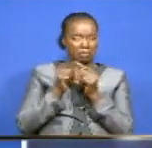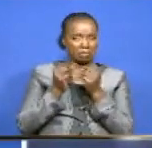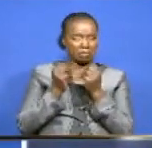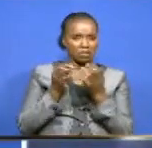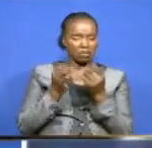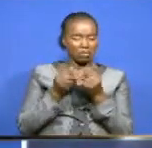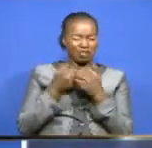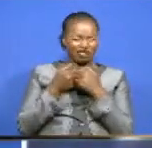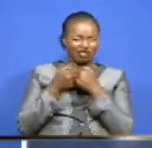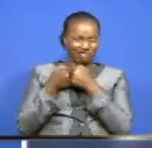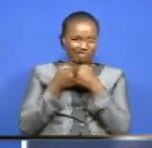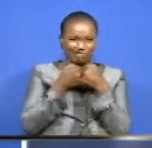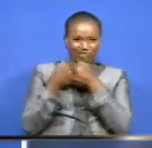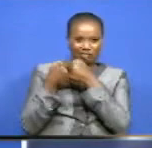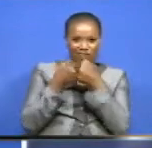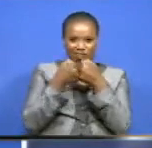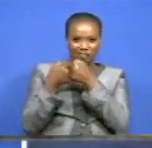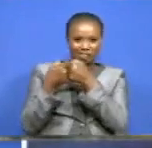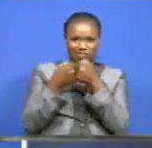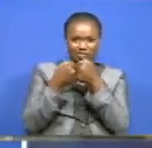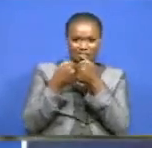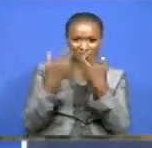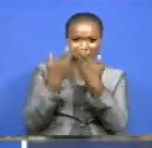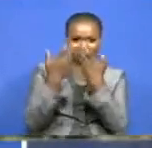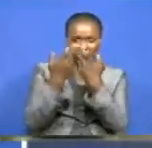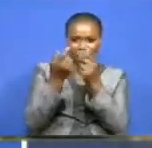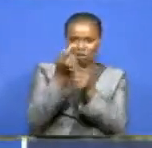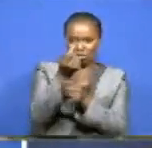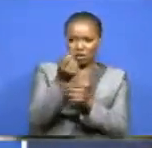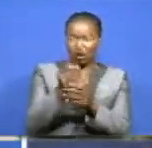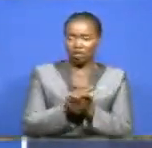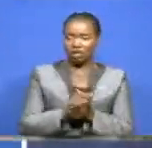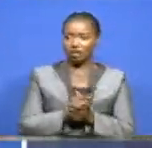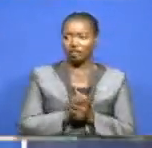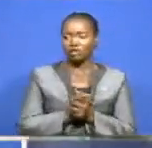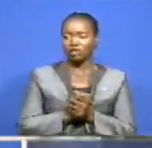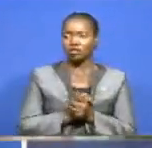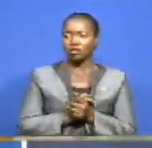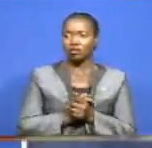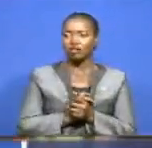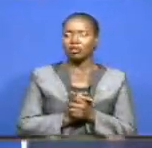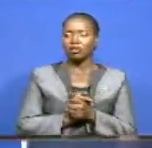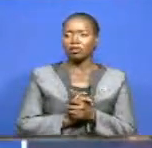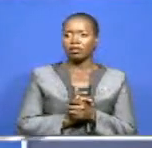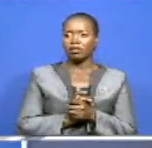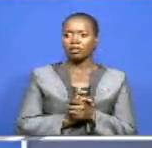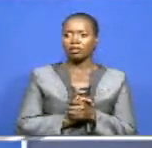Ben Chumba, reporting for Channel One News.